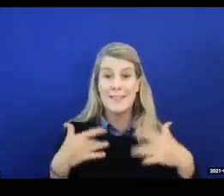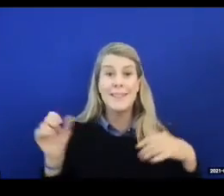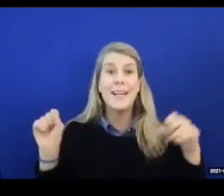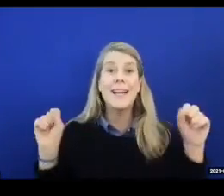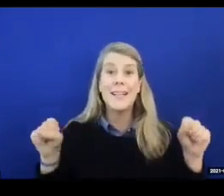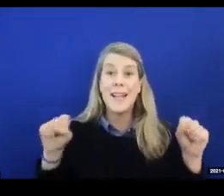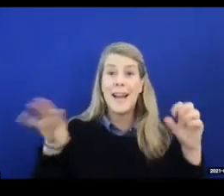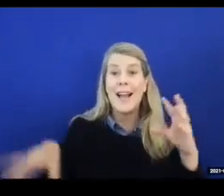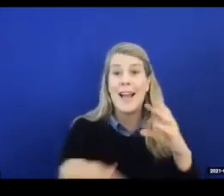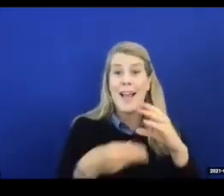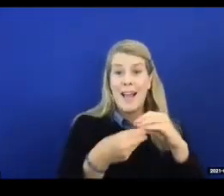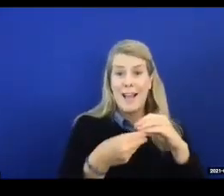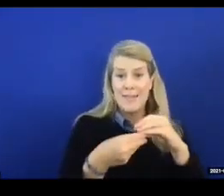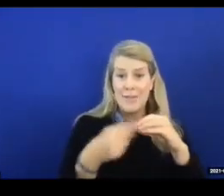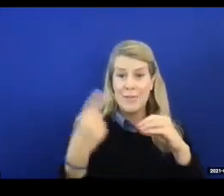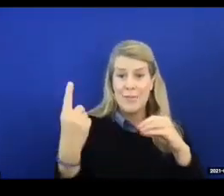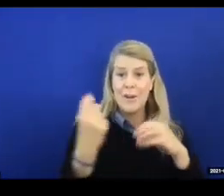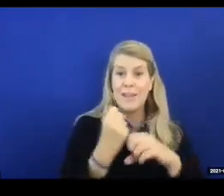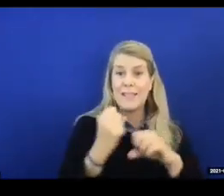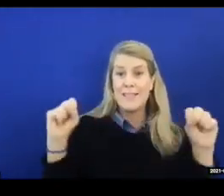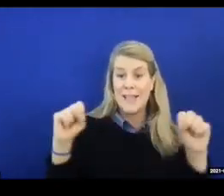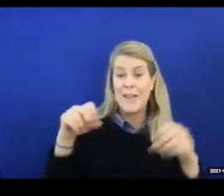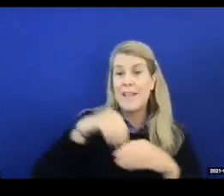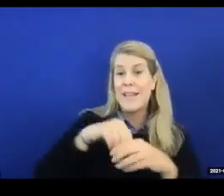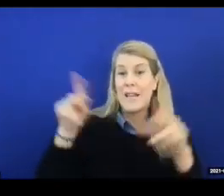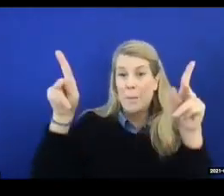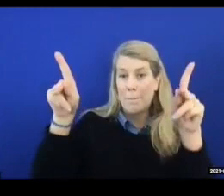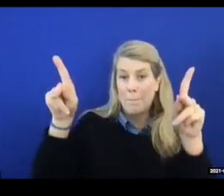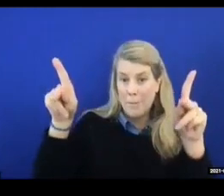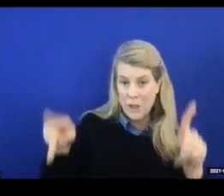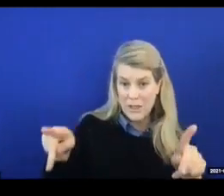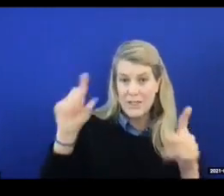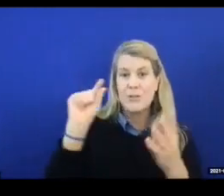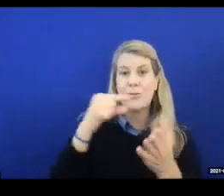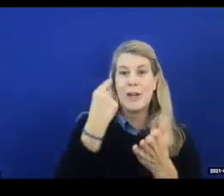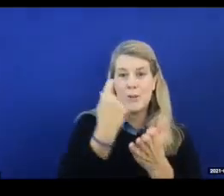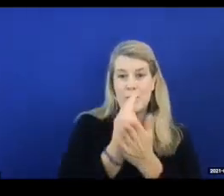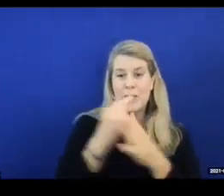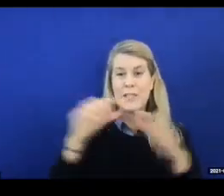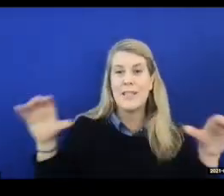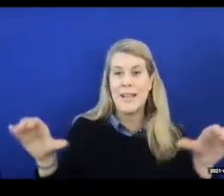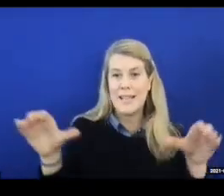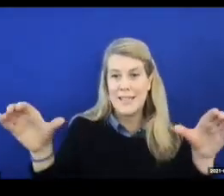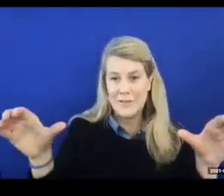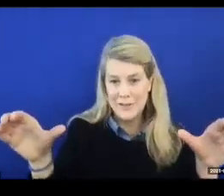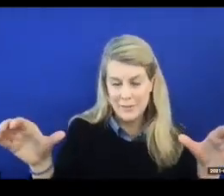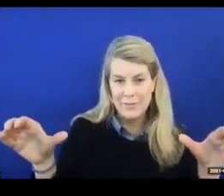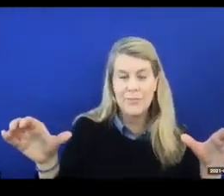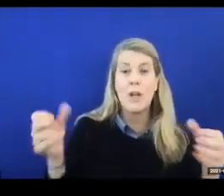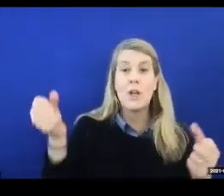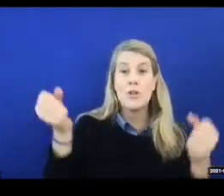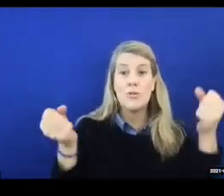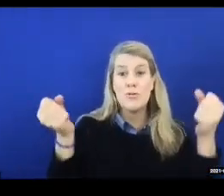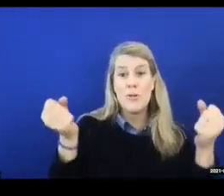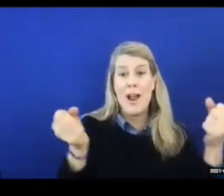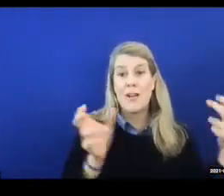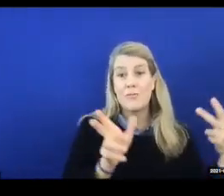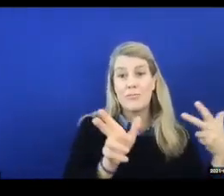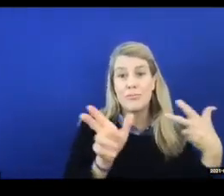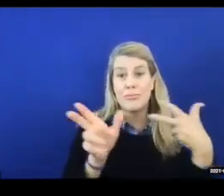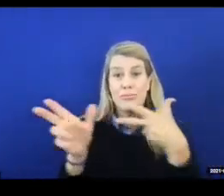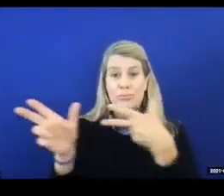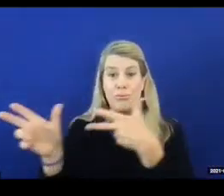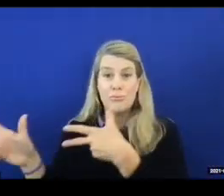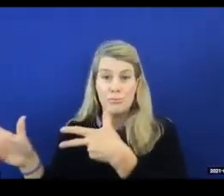to add a safe in-person commencement activity, a drive-through diploma event, which